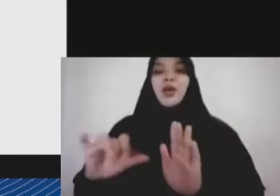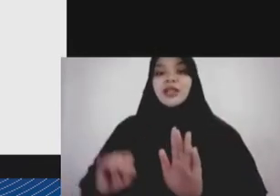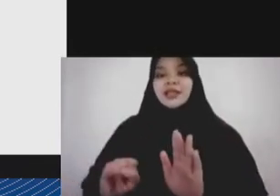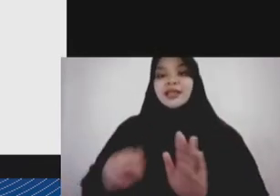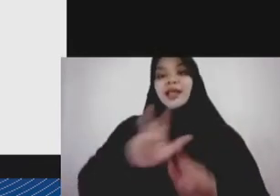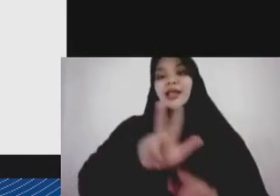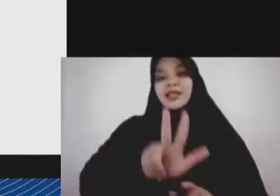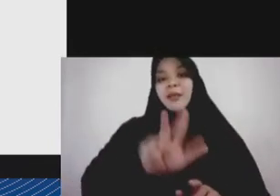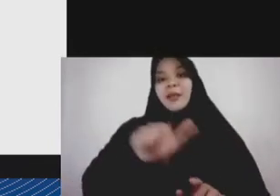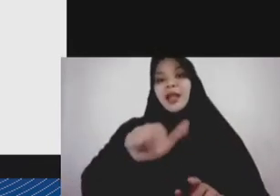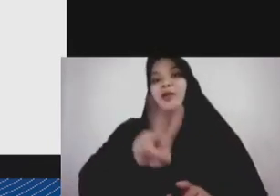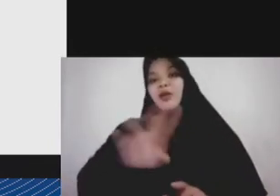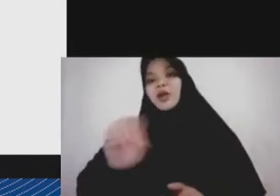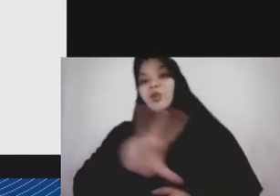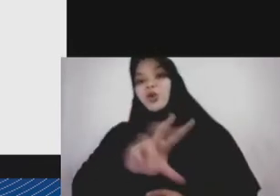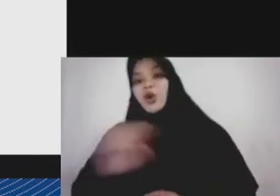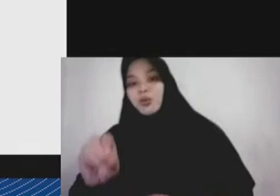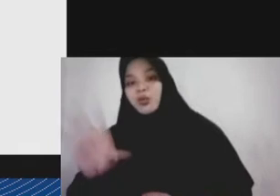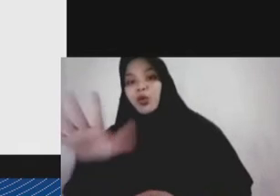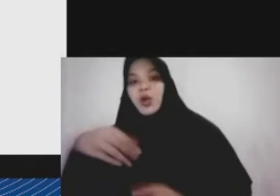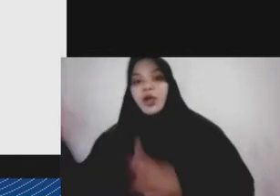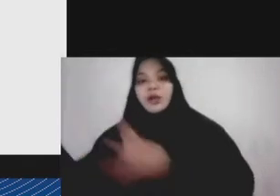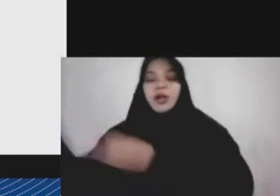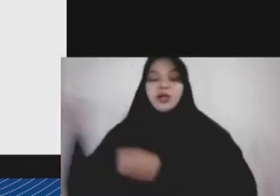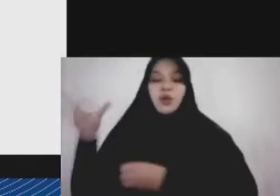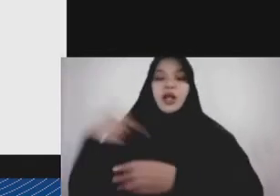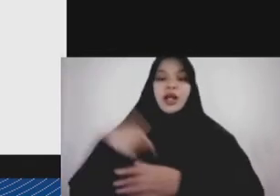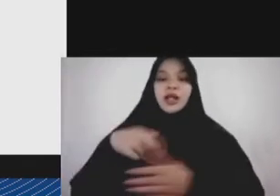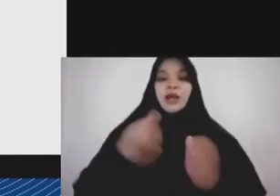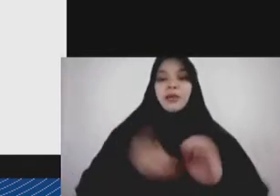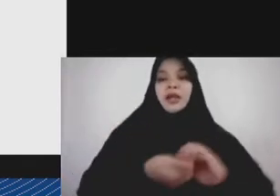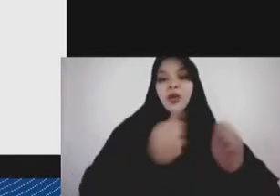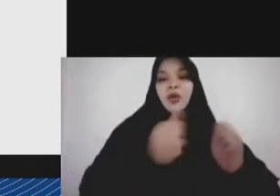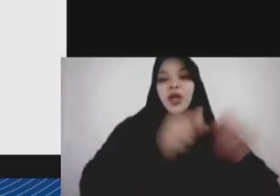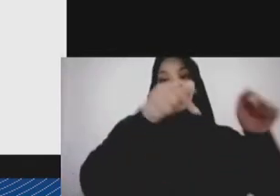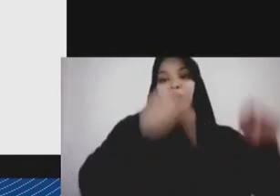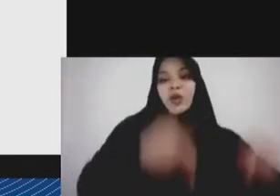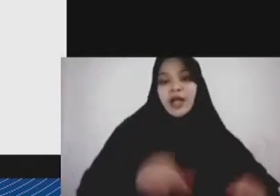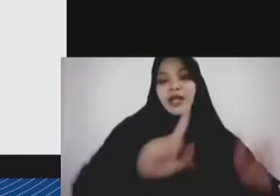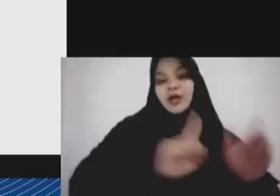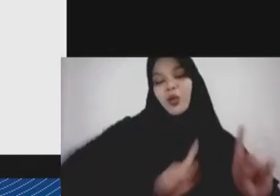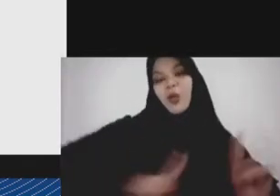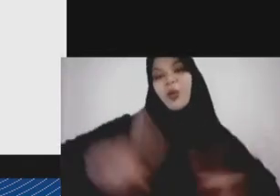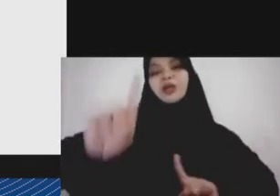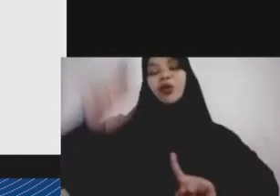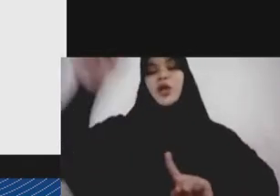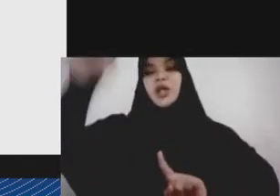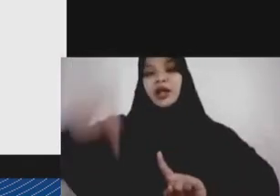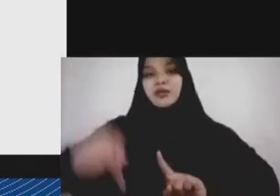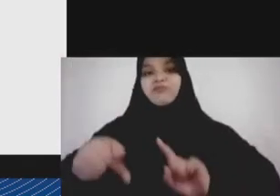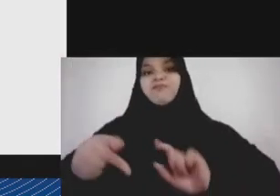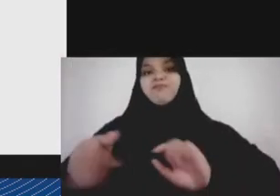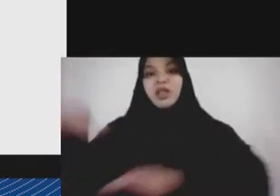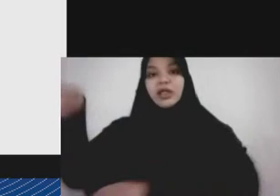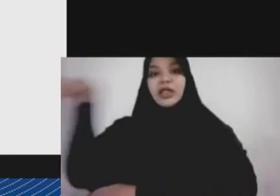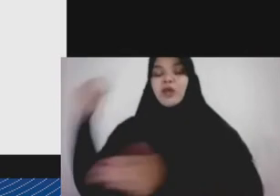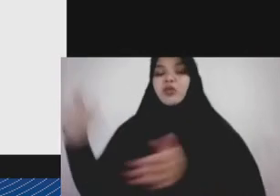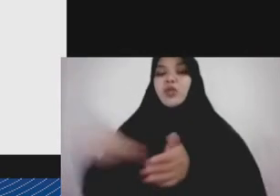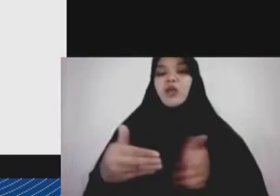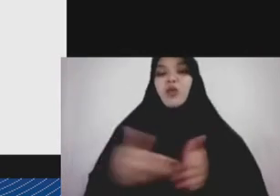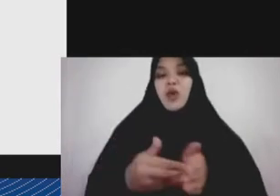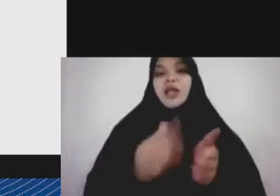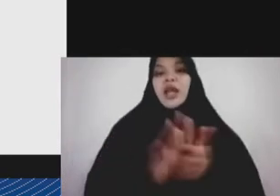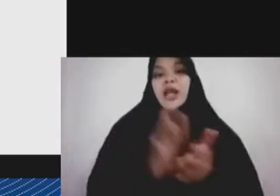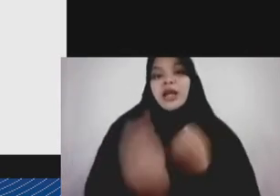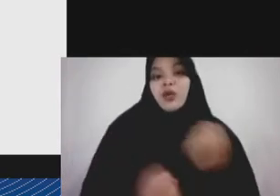January 9, 2020, mandating that the following matters, which is priority on violence prevention and action,